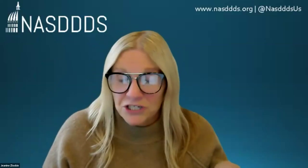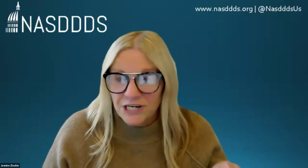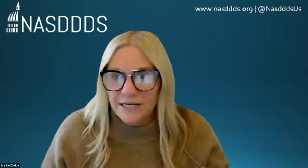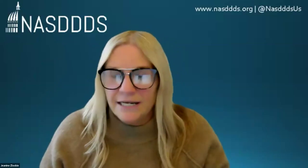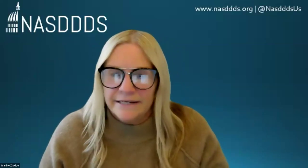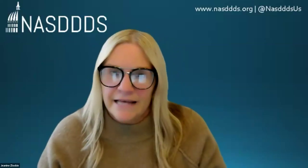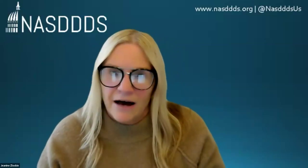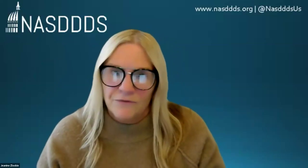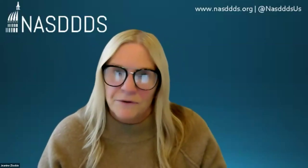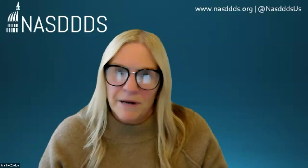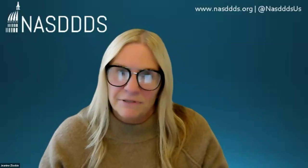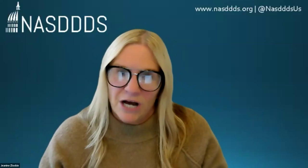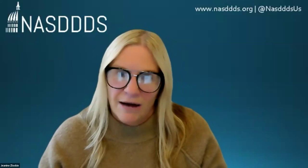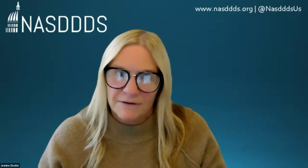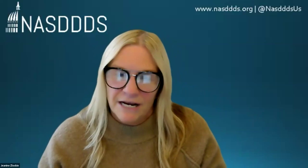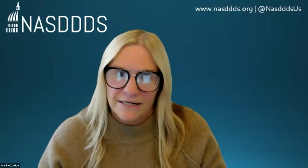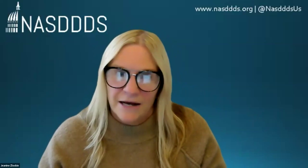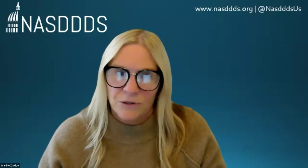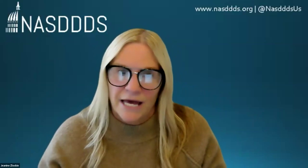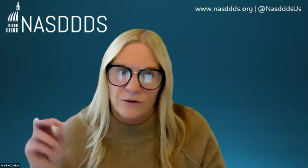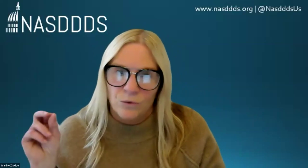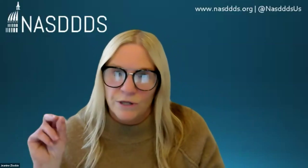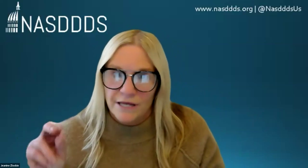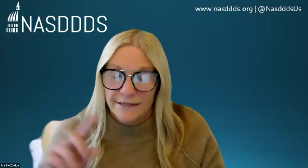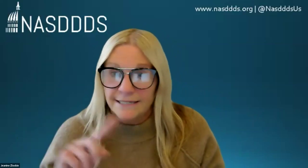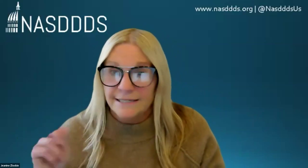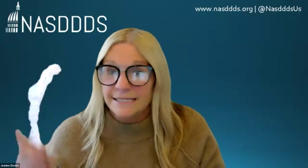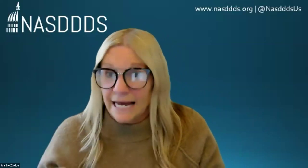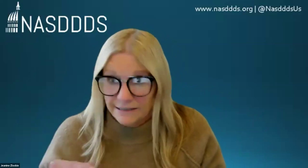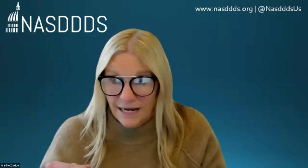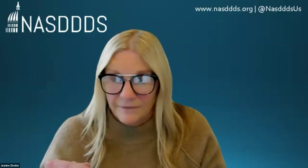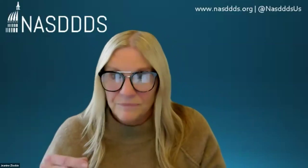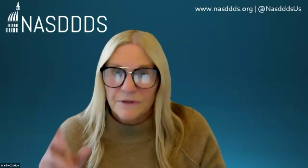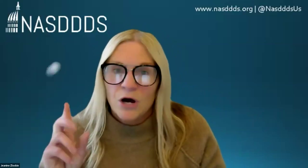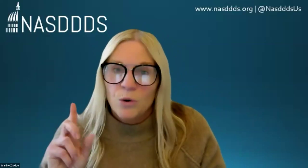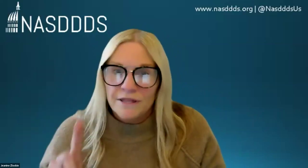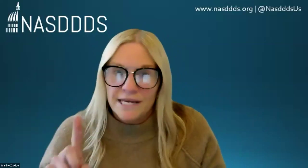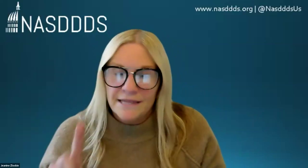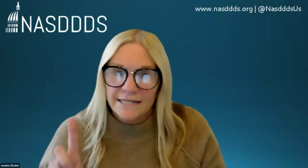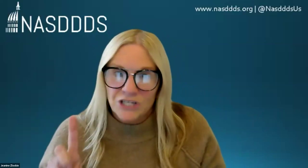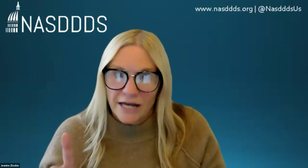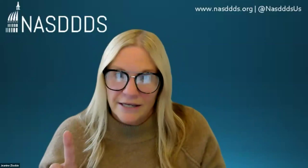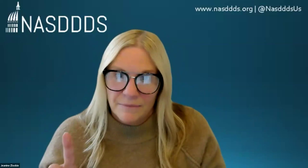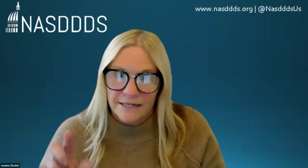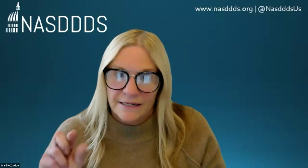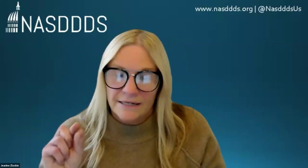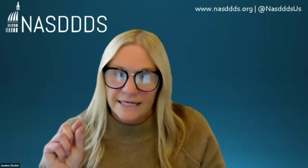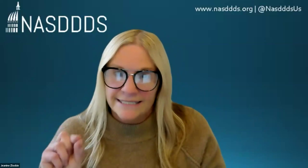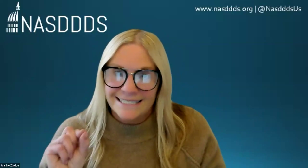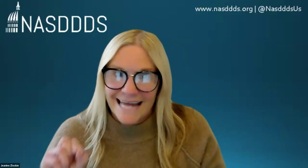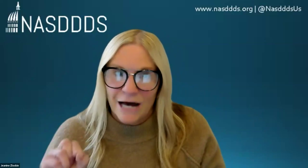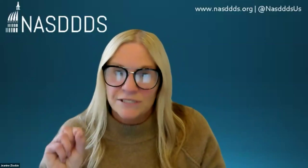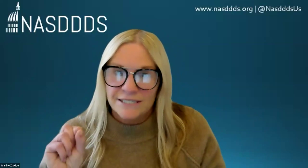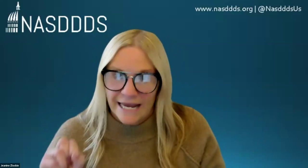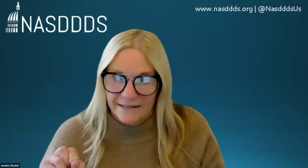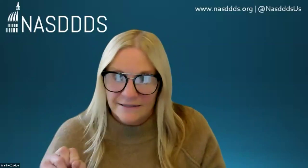newer version is out for public comment right now. And this is the second time. Within that document,